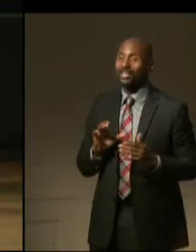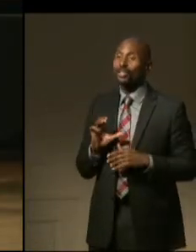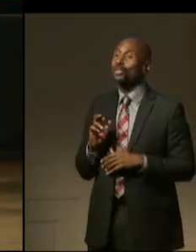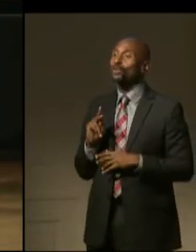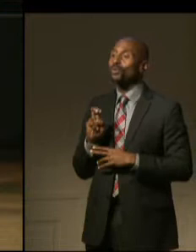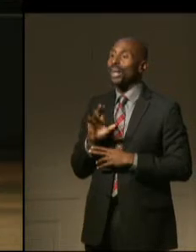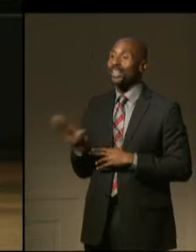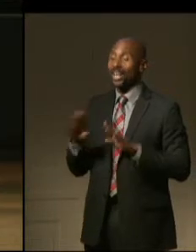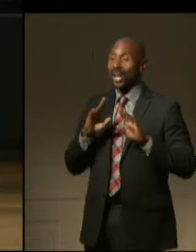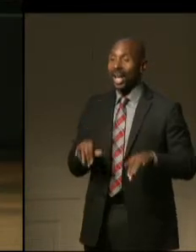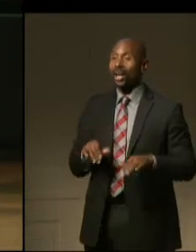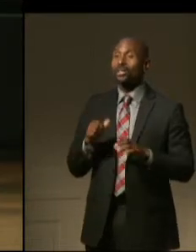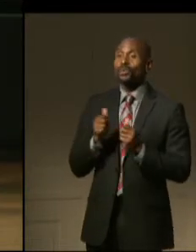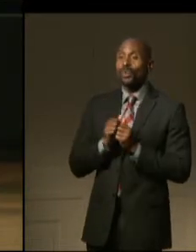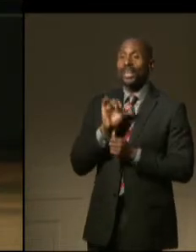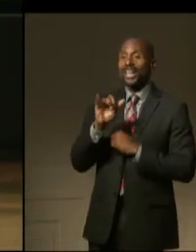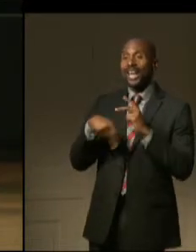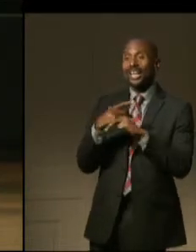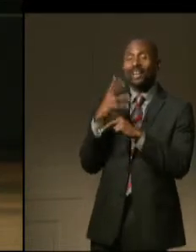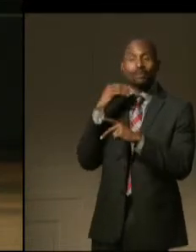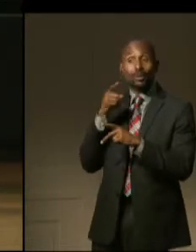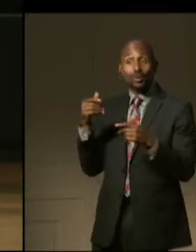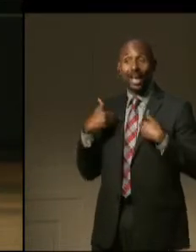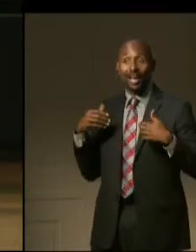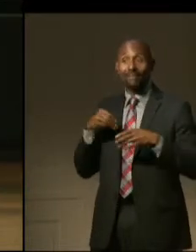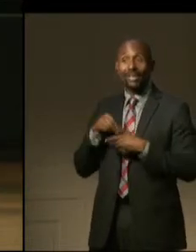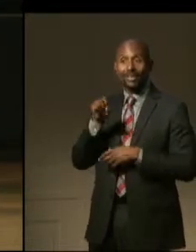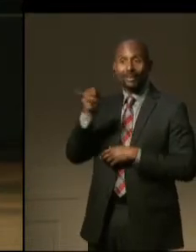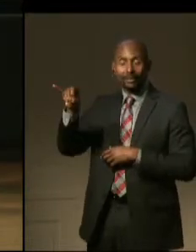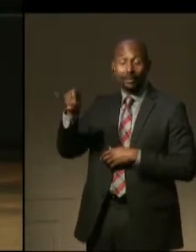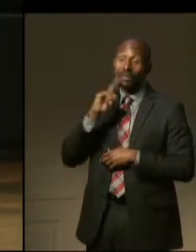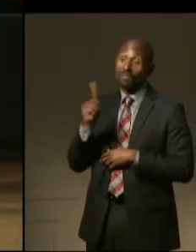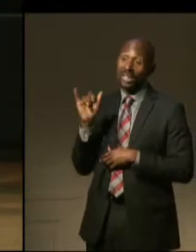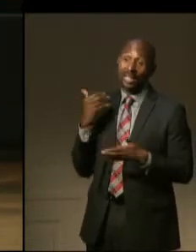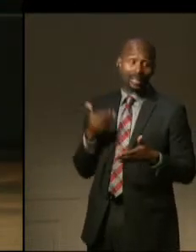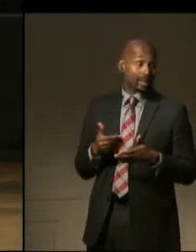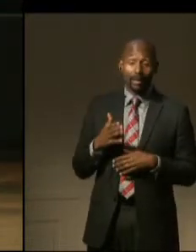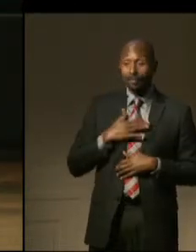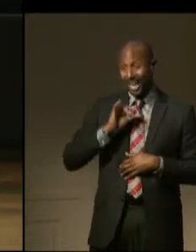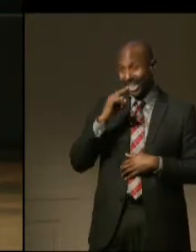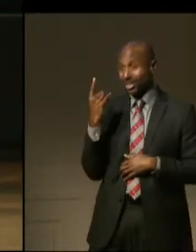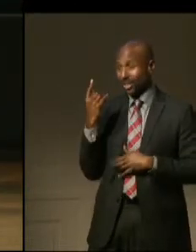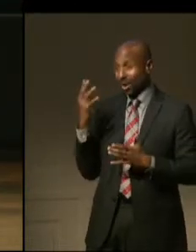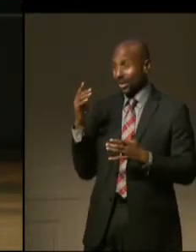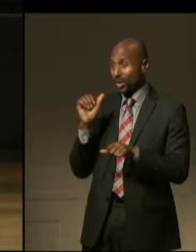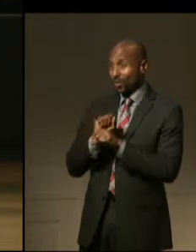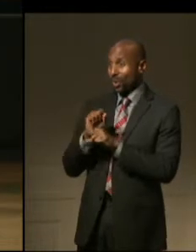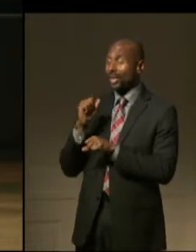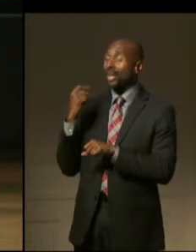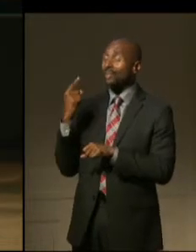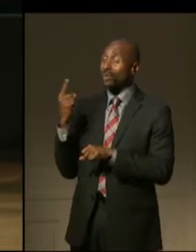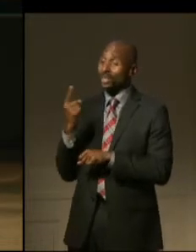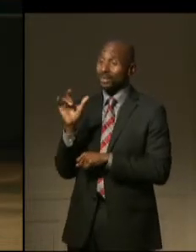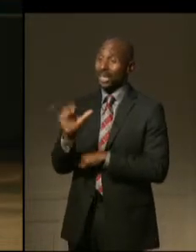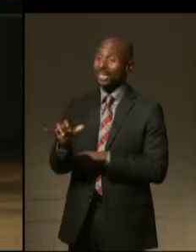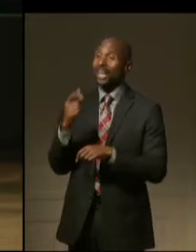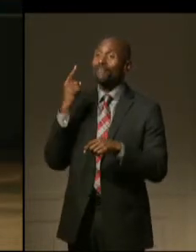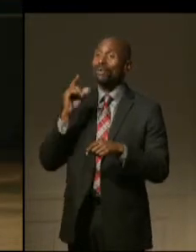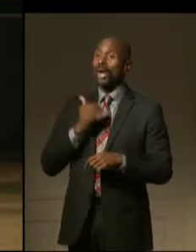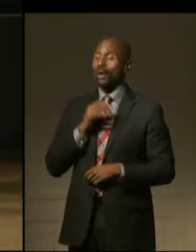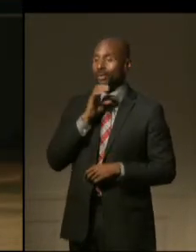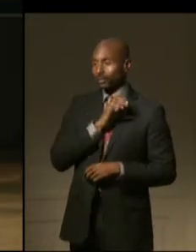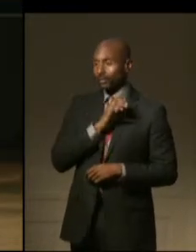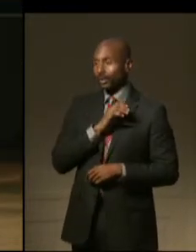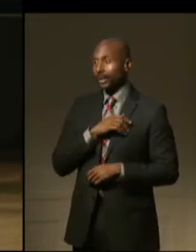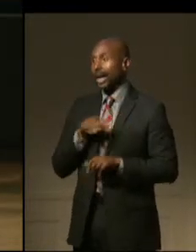you have in the Smithsonian. And that's not that far away. I mean, my kids are already working on something like that for our cafeteria, and while distribution